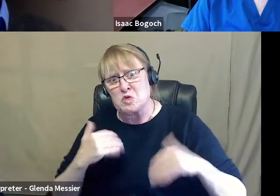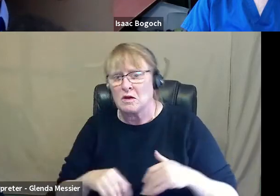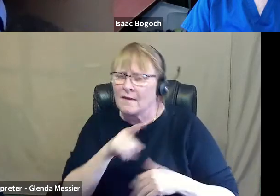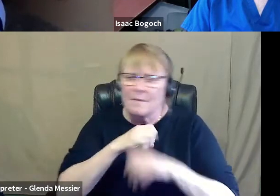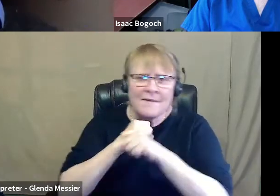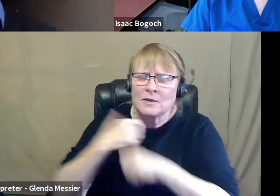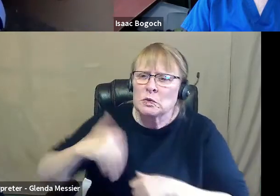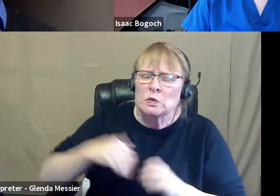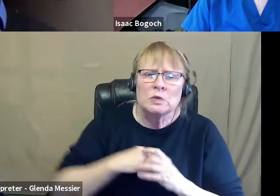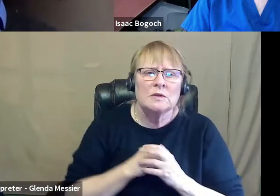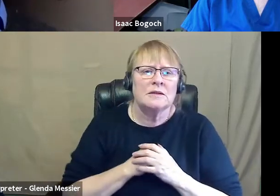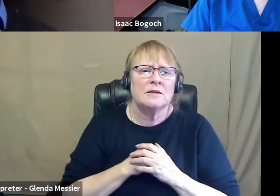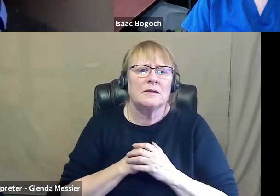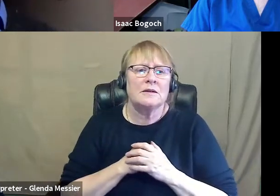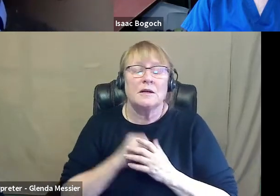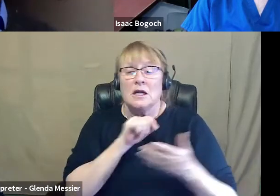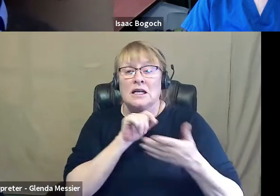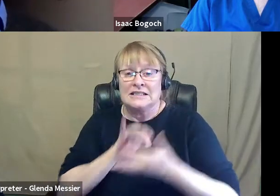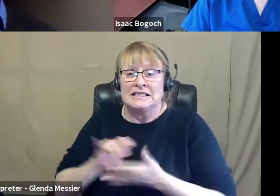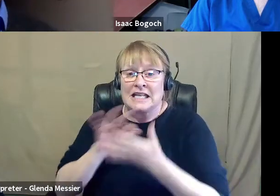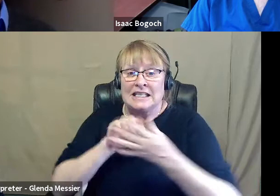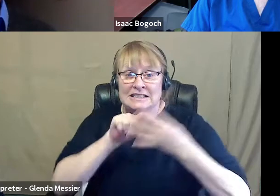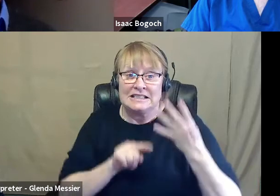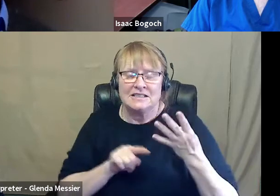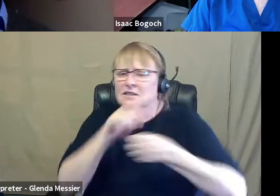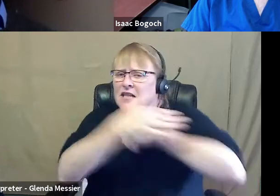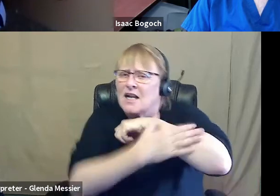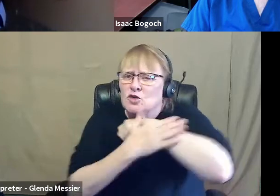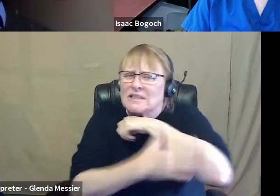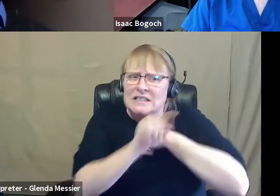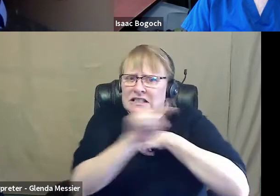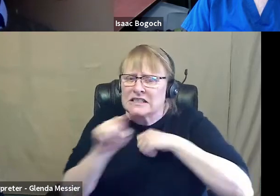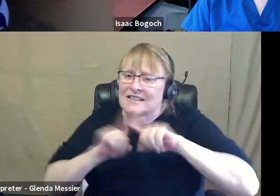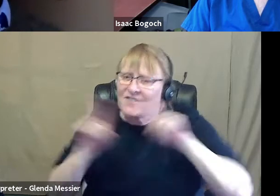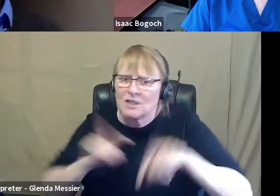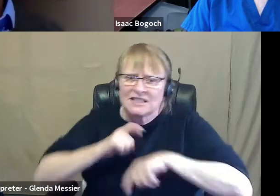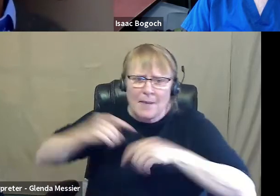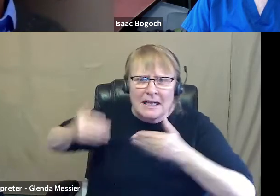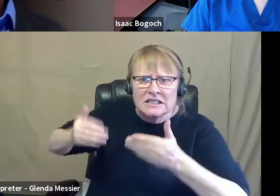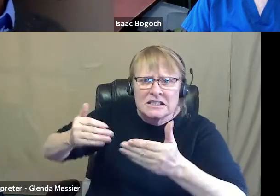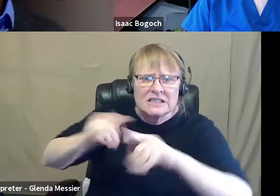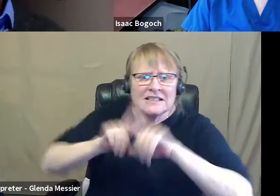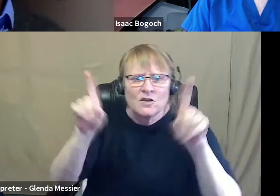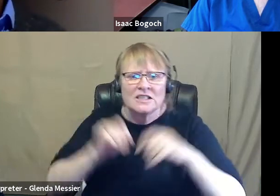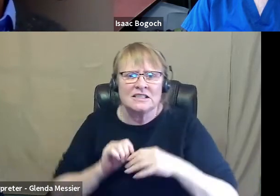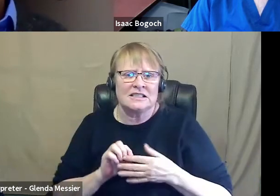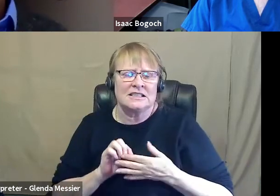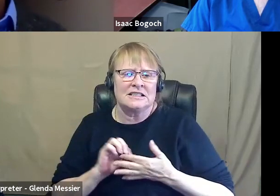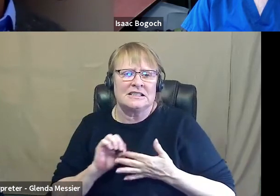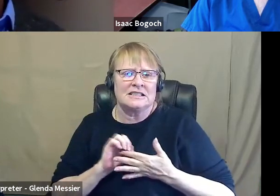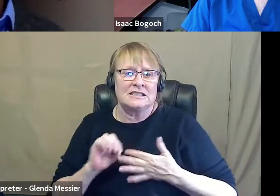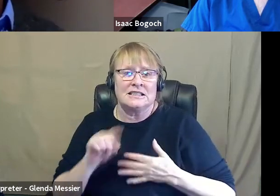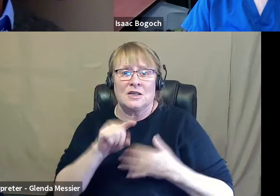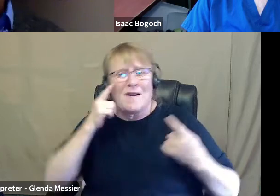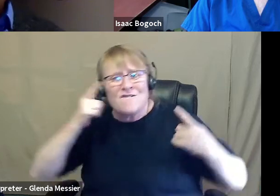we're talking about took place, different countries, different times. What about how effective they've been really in terms of